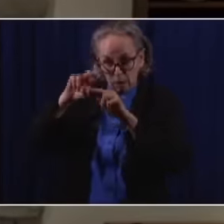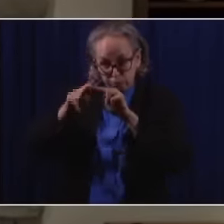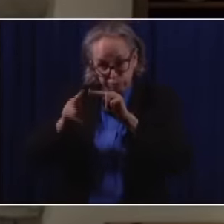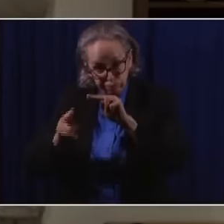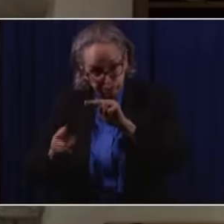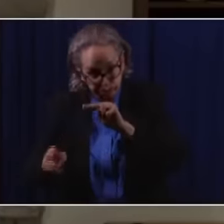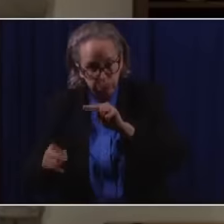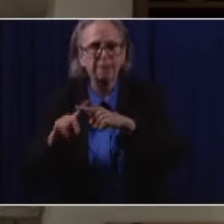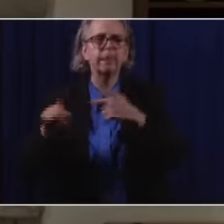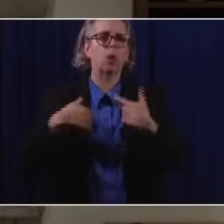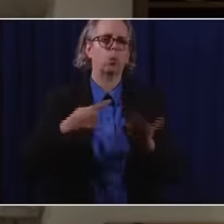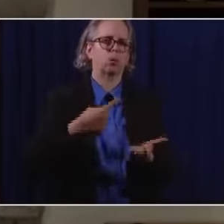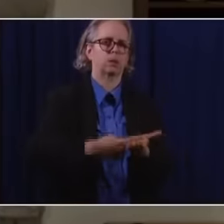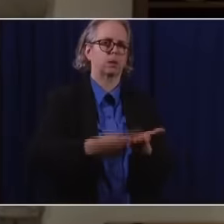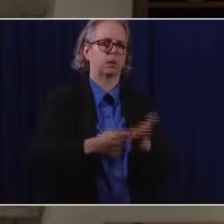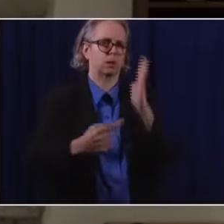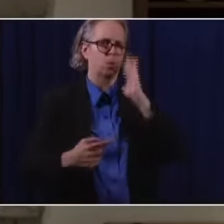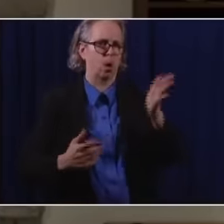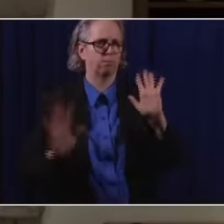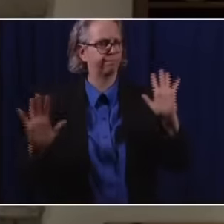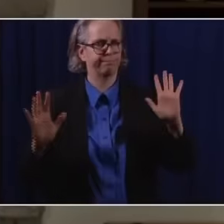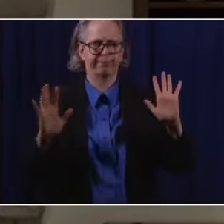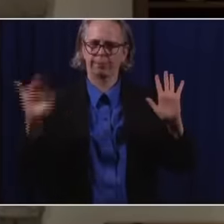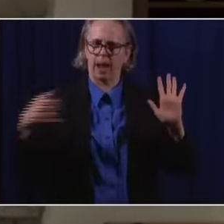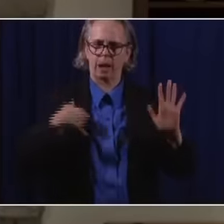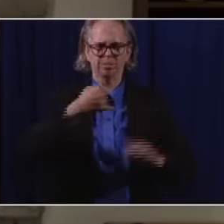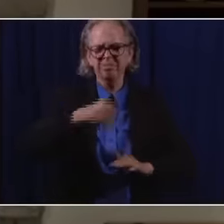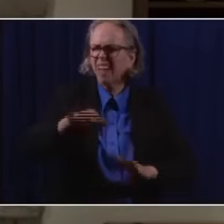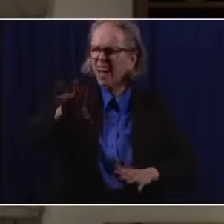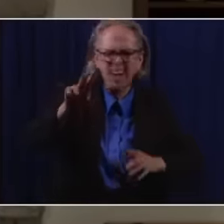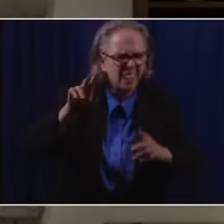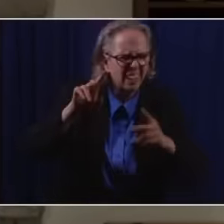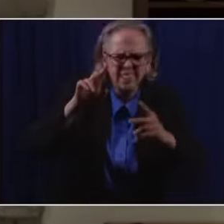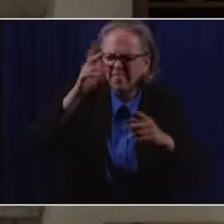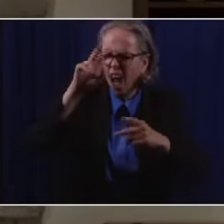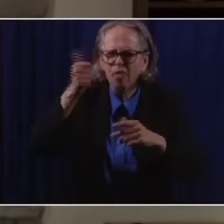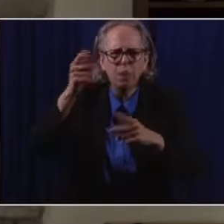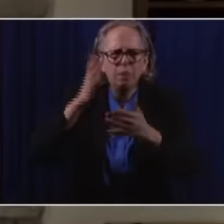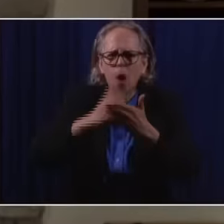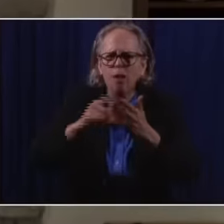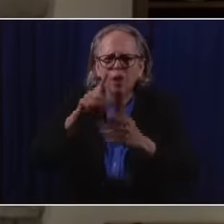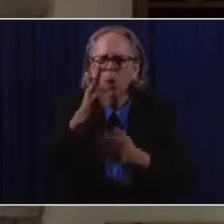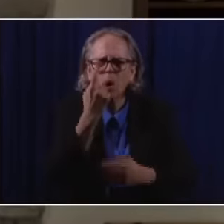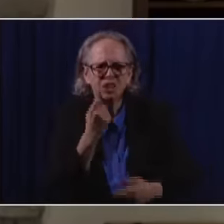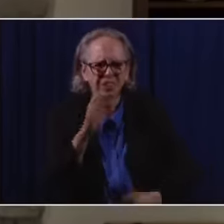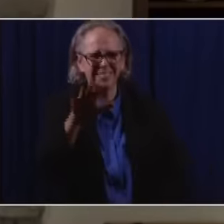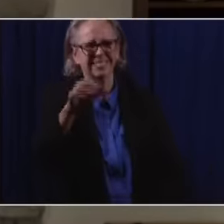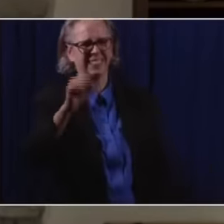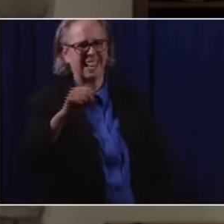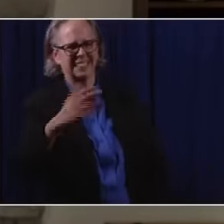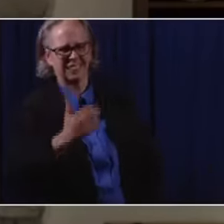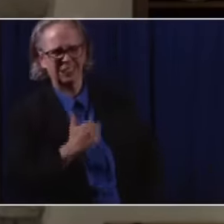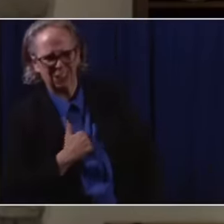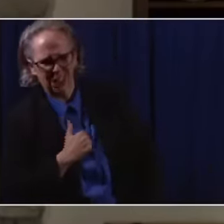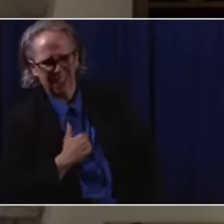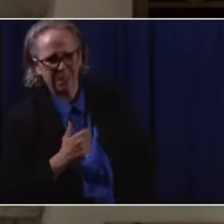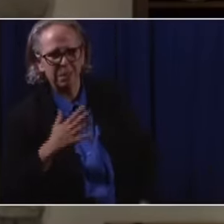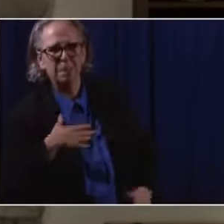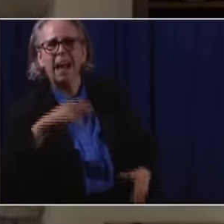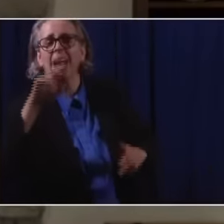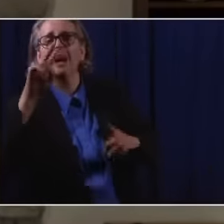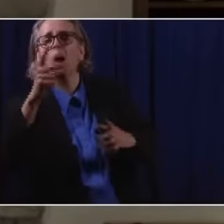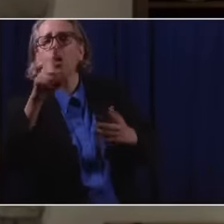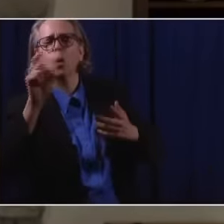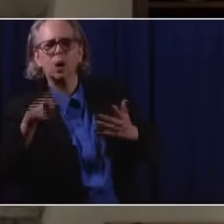down. And I'm sorry, you had a second question, I think. Yeah, sorry, Governor. My second question was